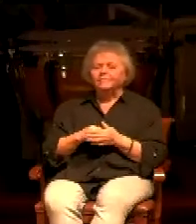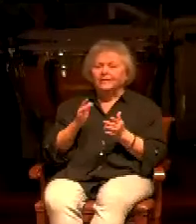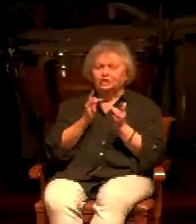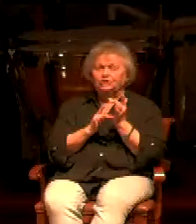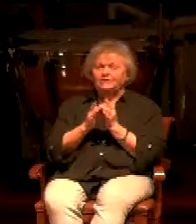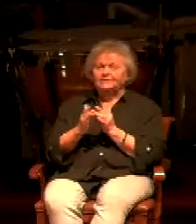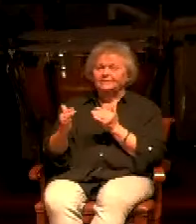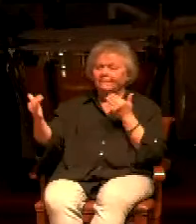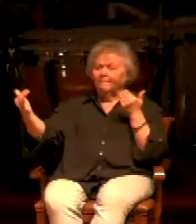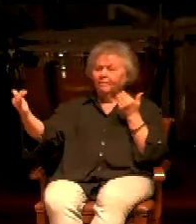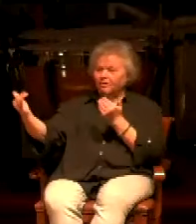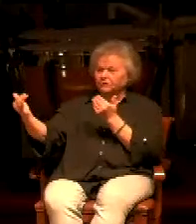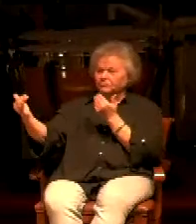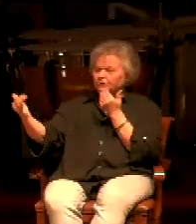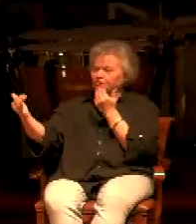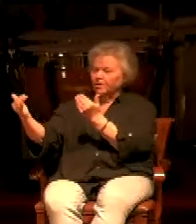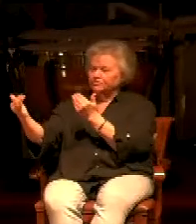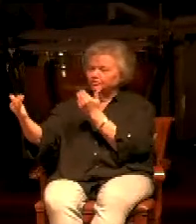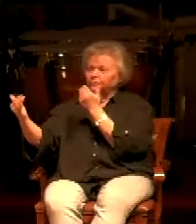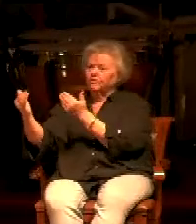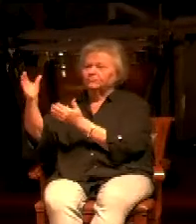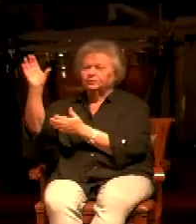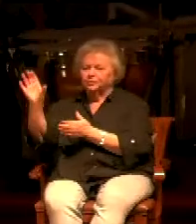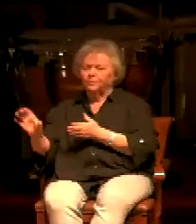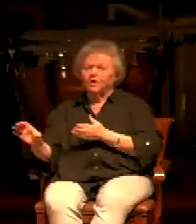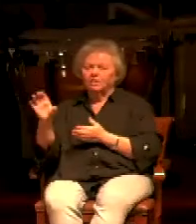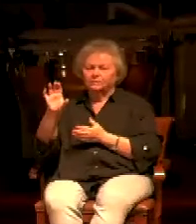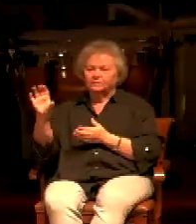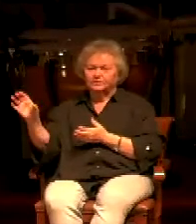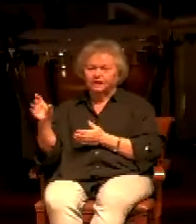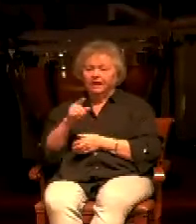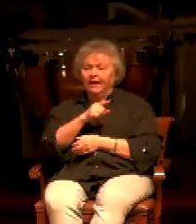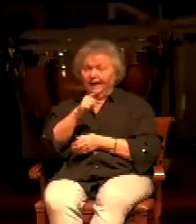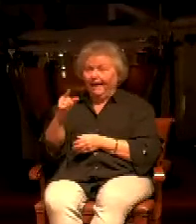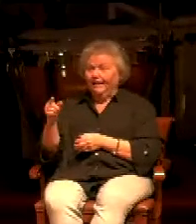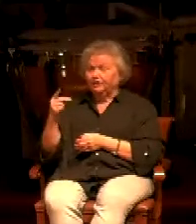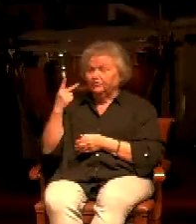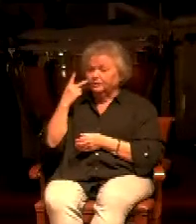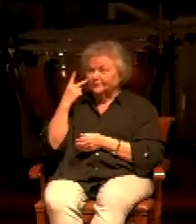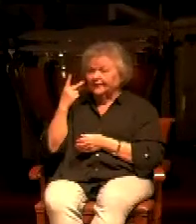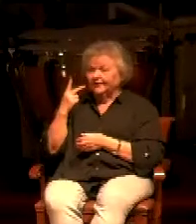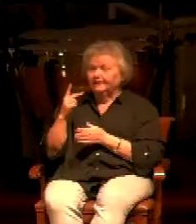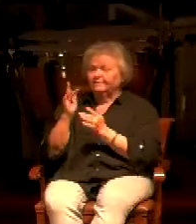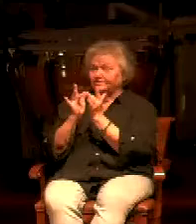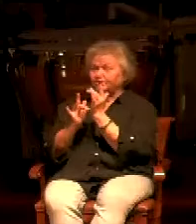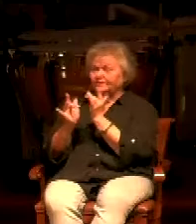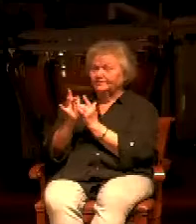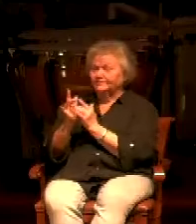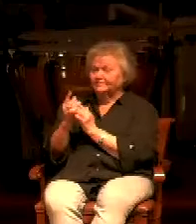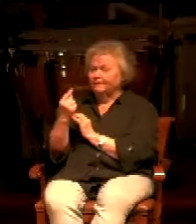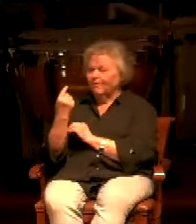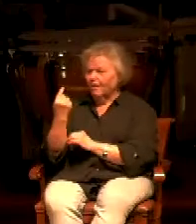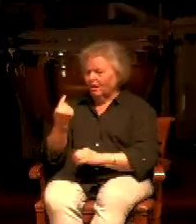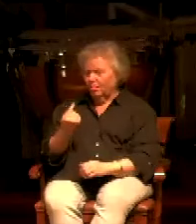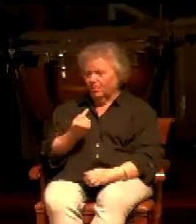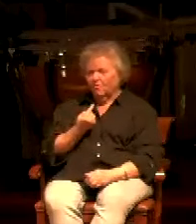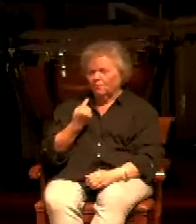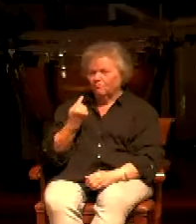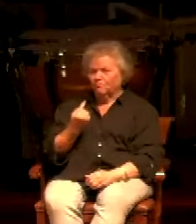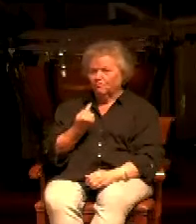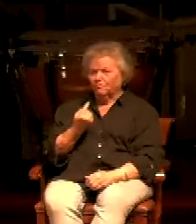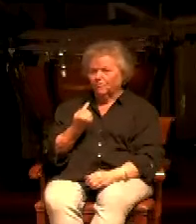he will be utterly alone. Not only will his enemies be against him, but his friends will turn against